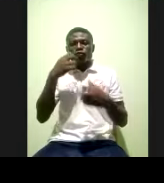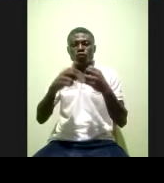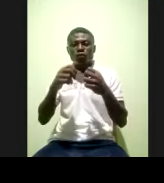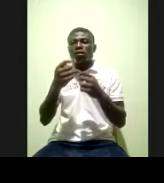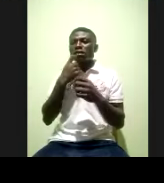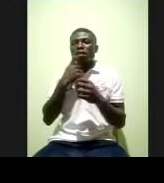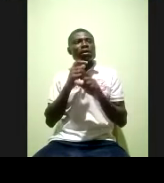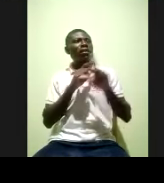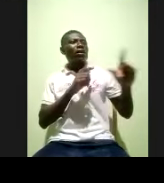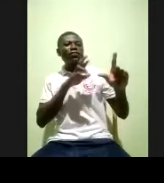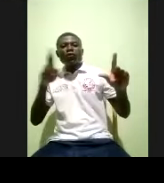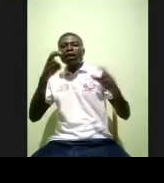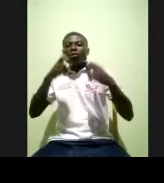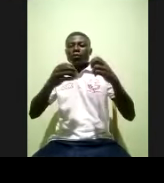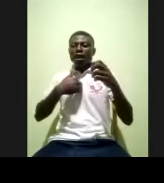right.